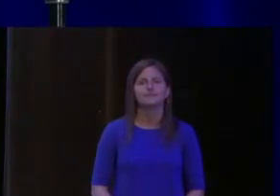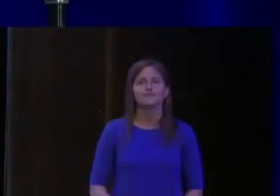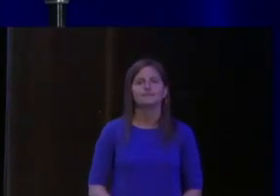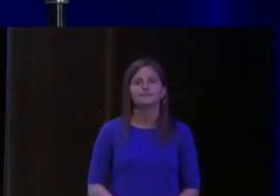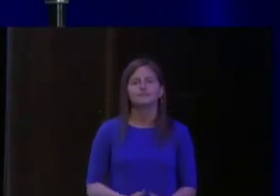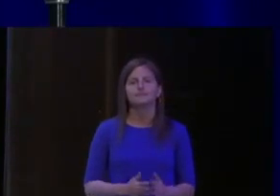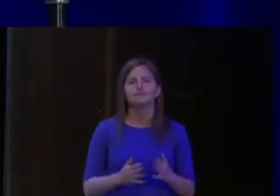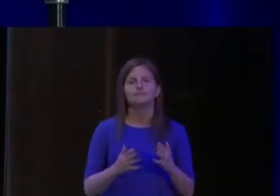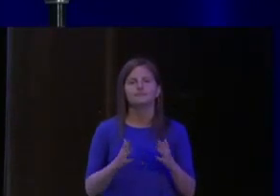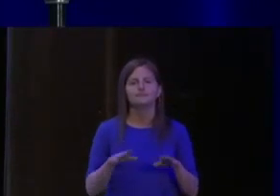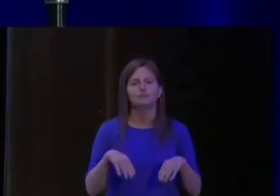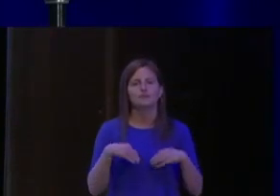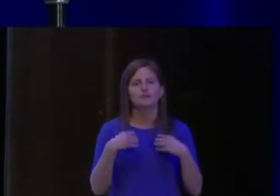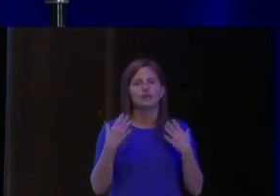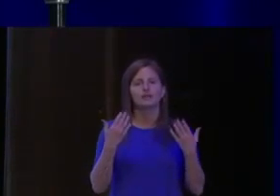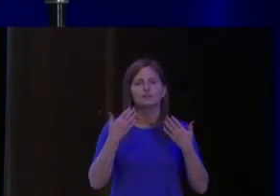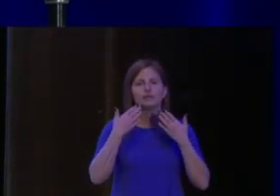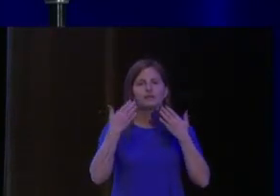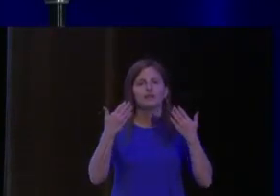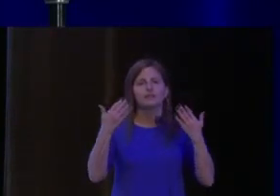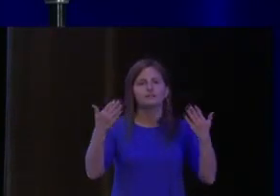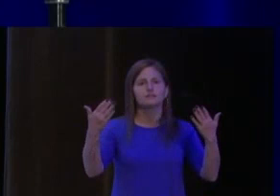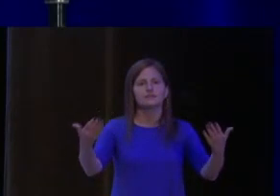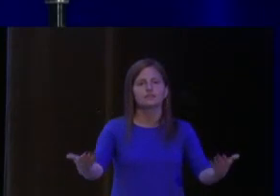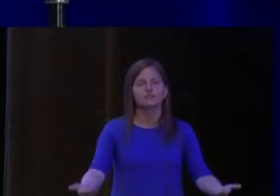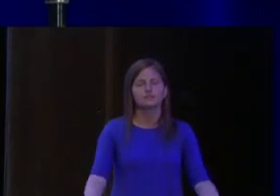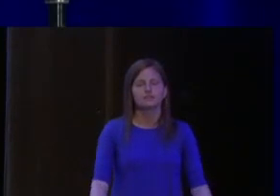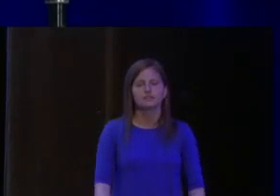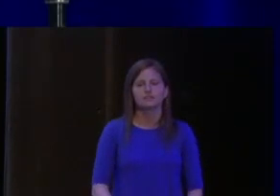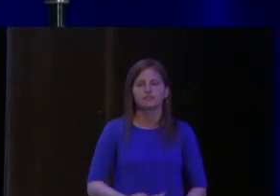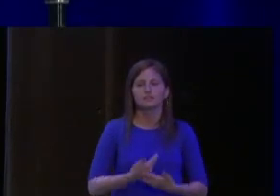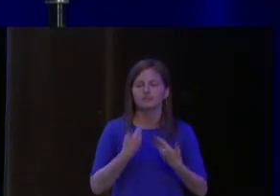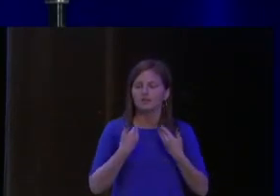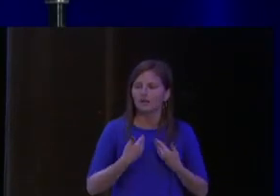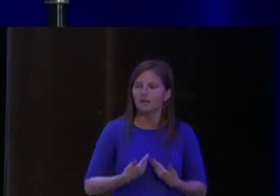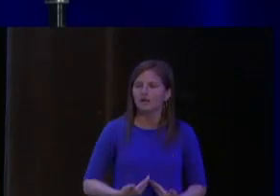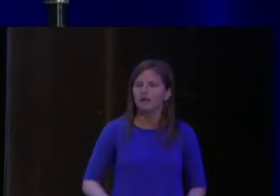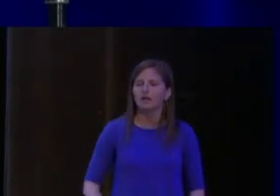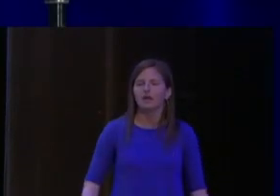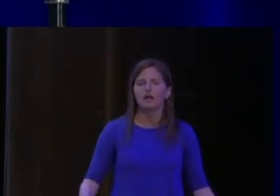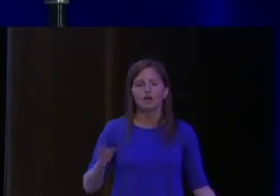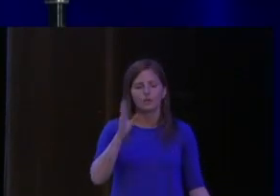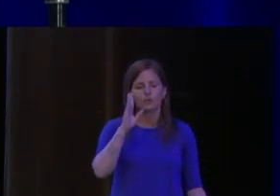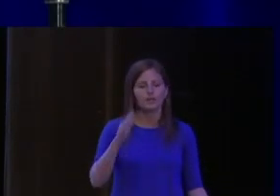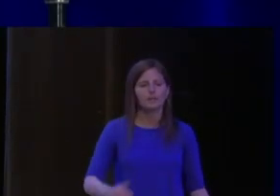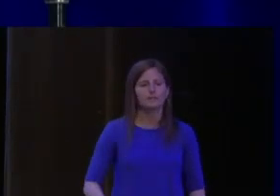with thanksgiving. Thanksgiving. I'll be